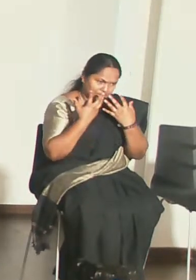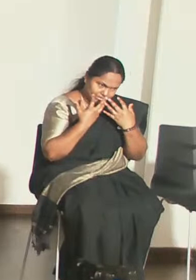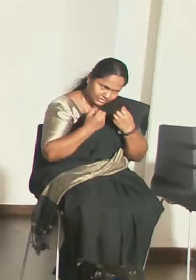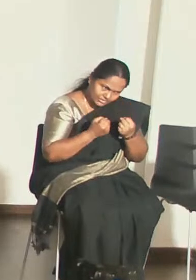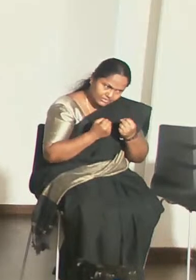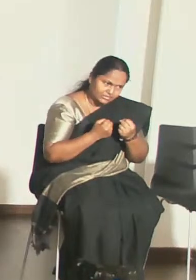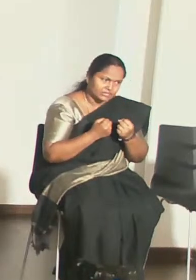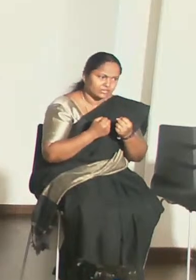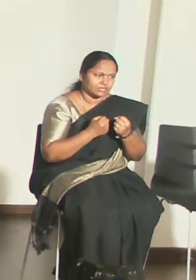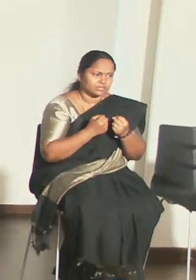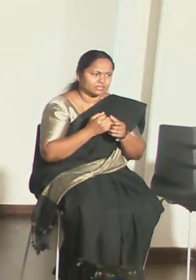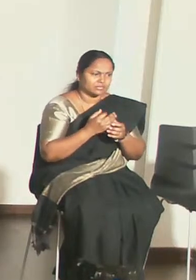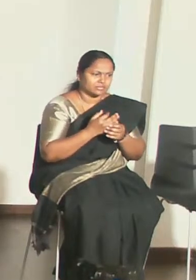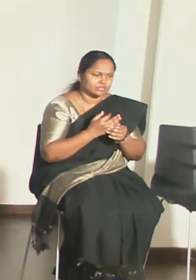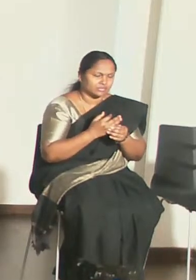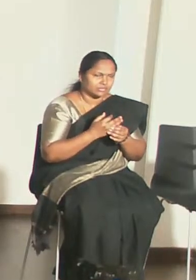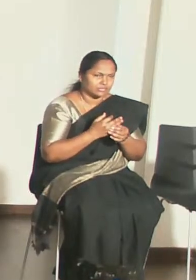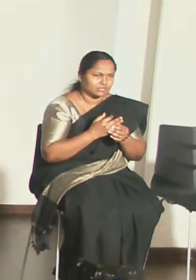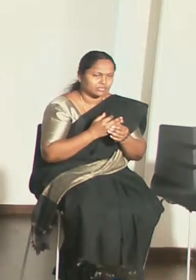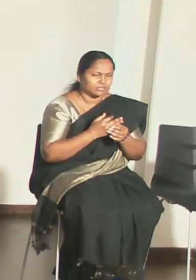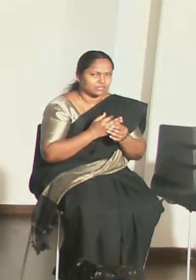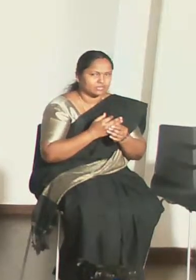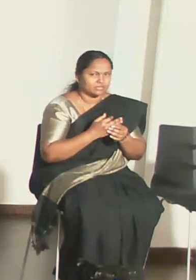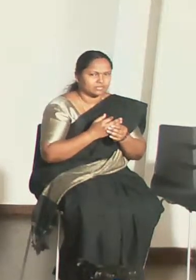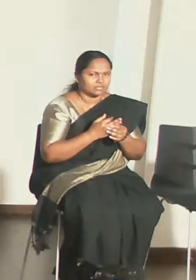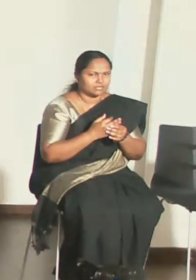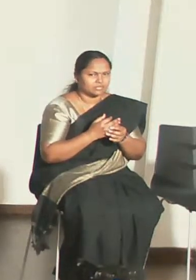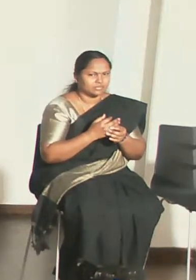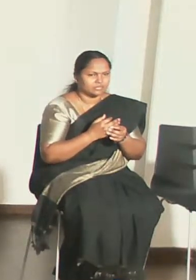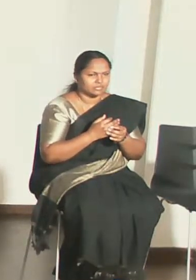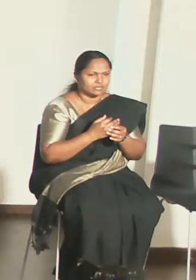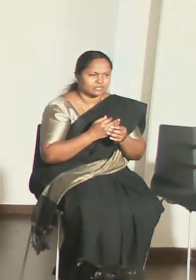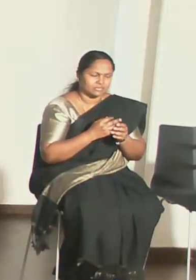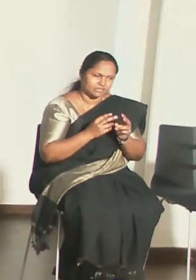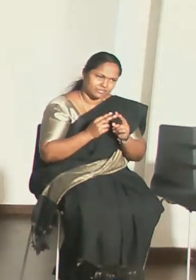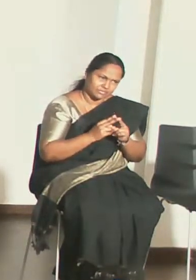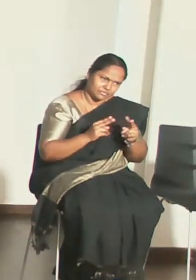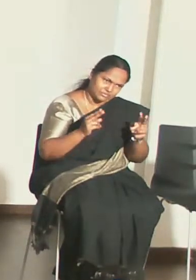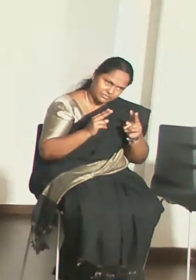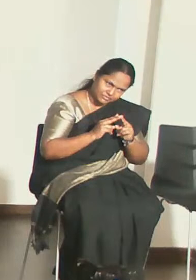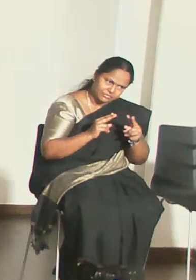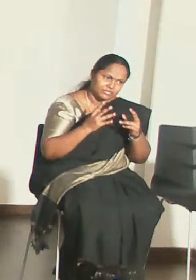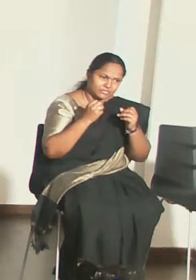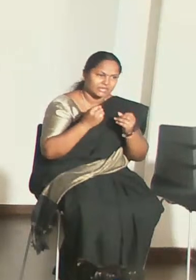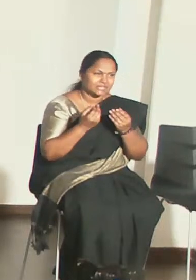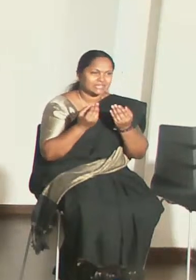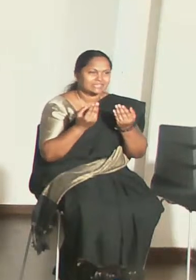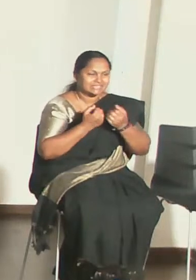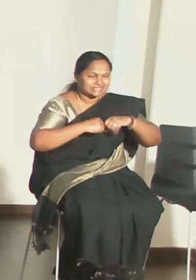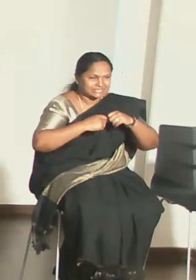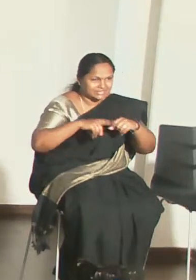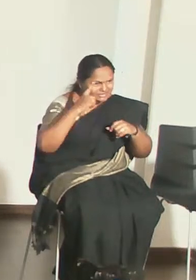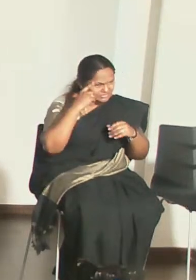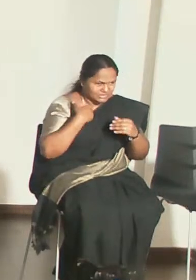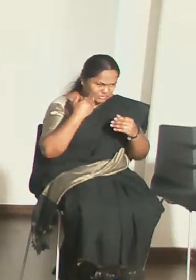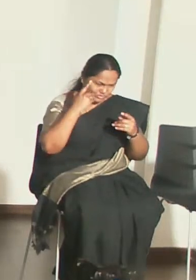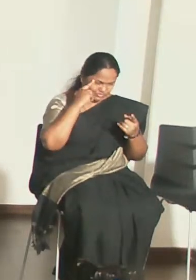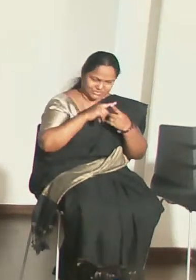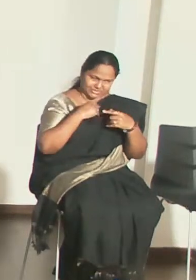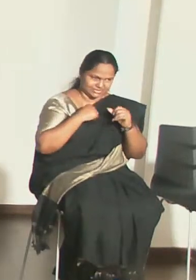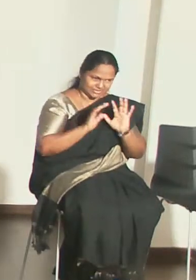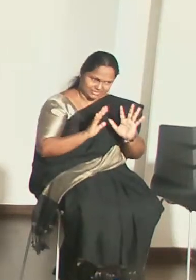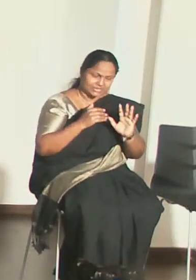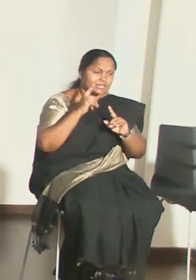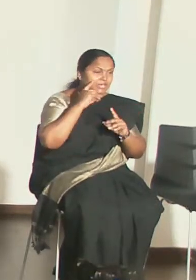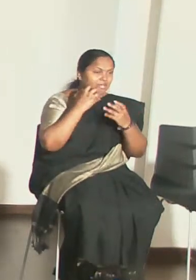sort of sort of a very sort of a convivial space to say no, I don't agree, and then